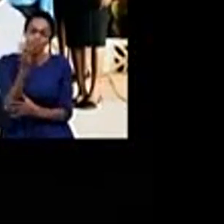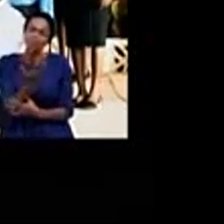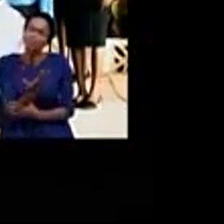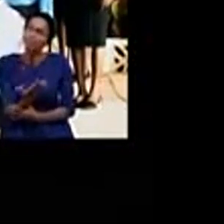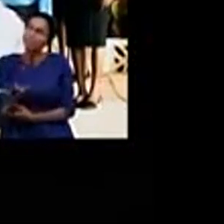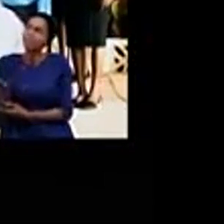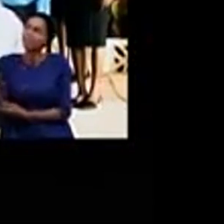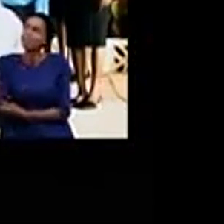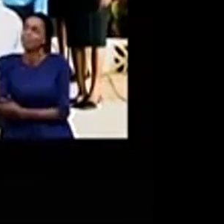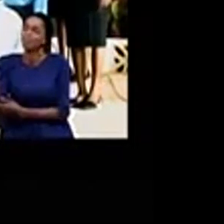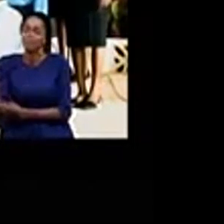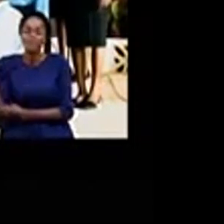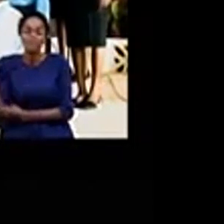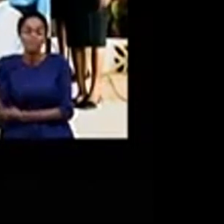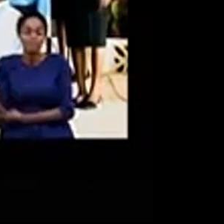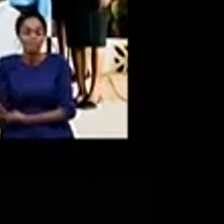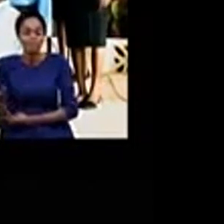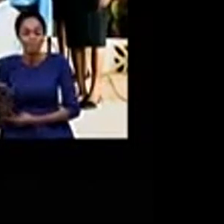thy